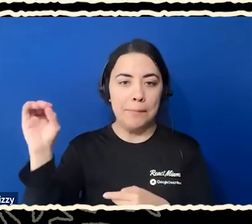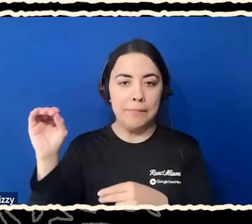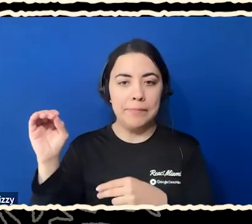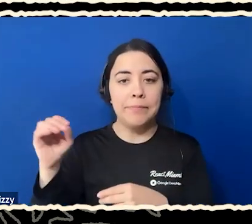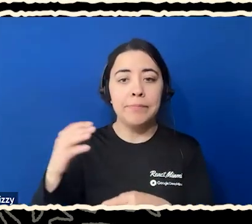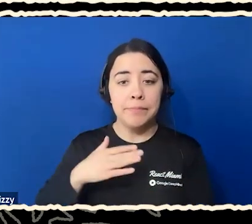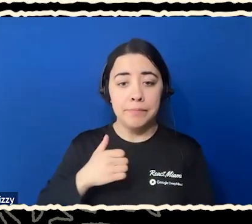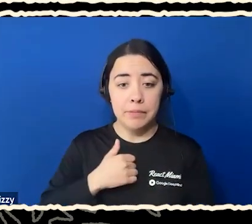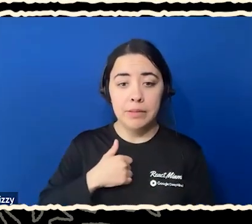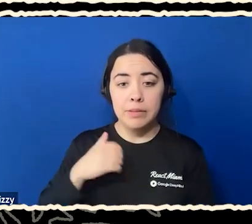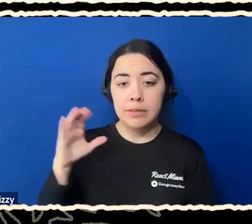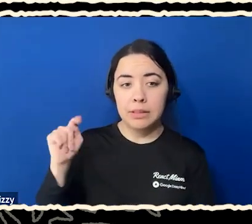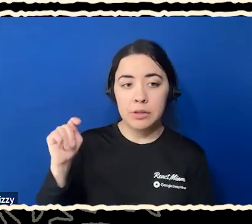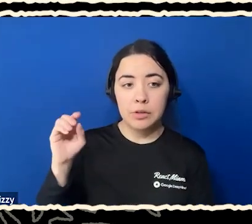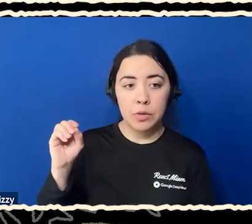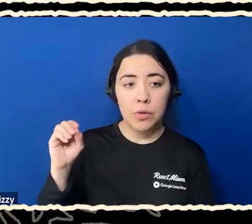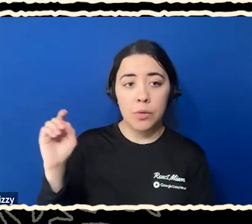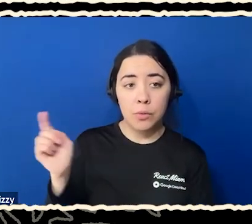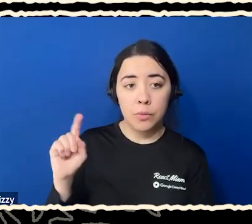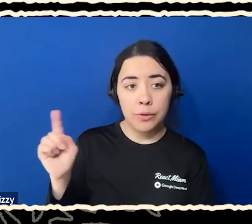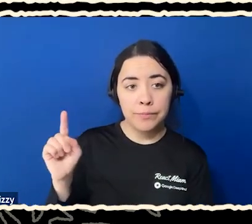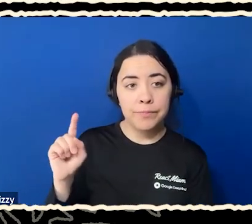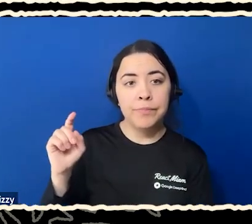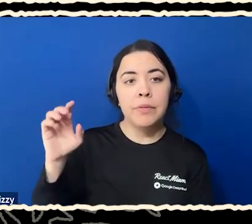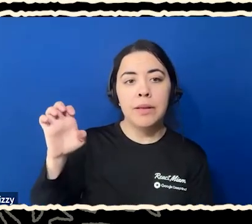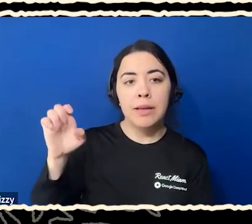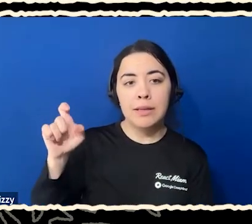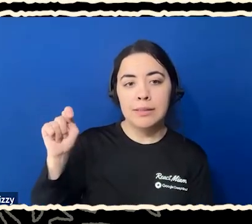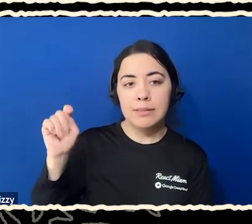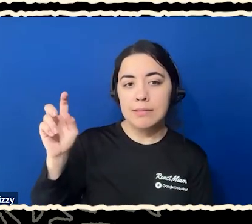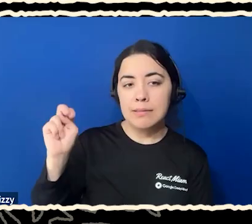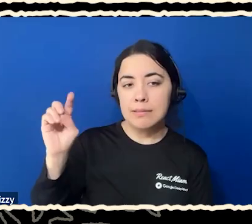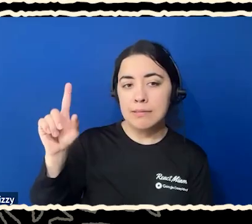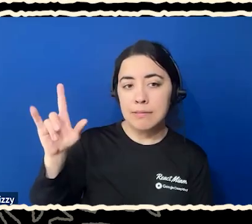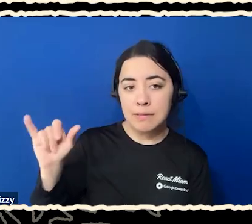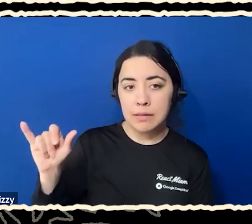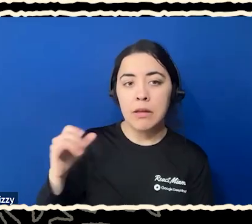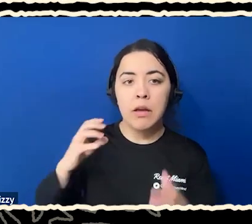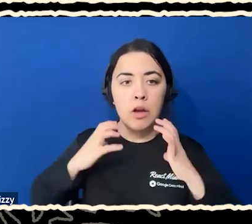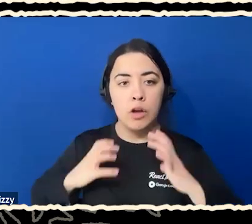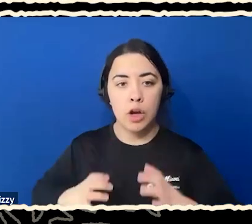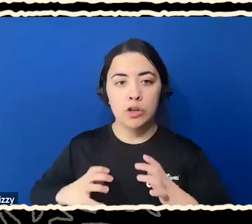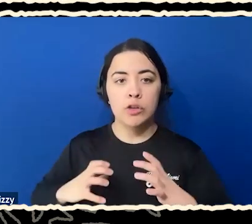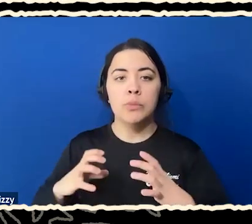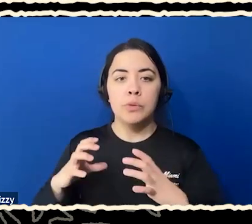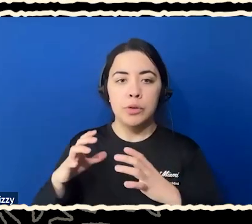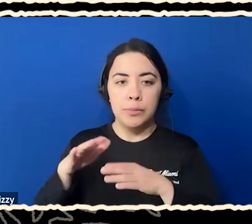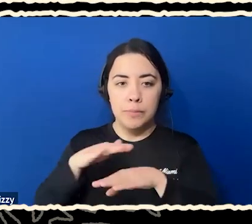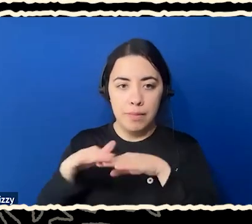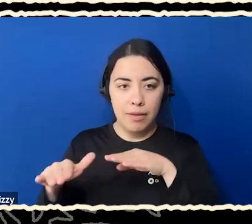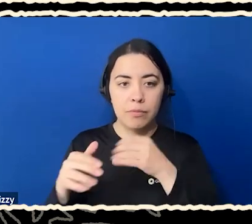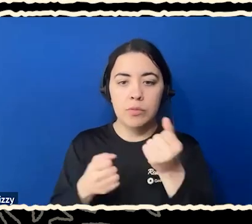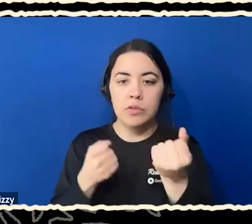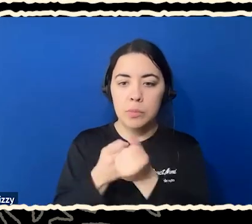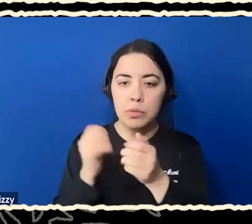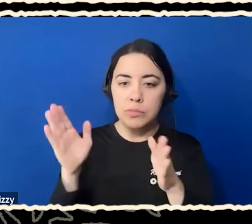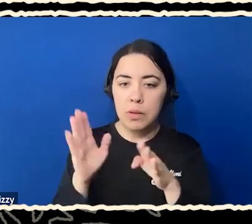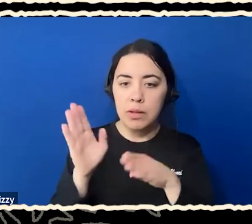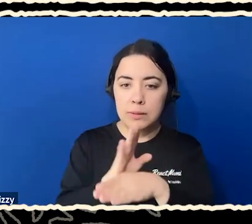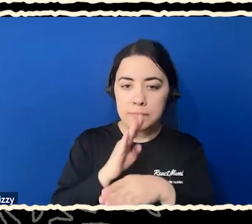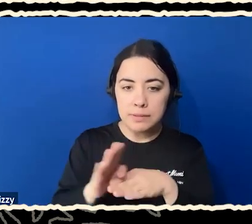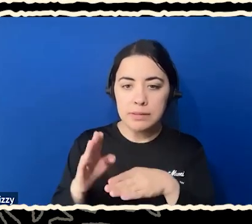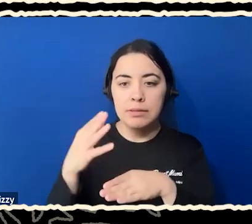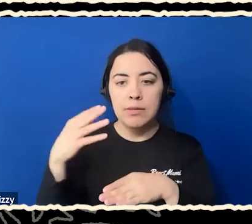at Extendly. We're a customer platform that supports marketing agencies and their small business customers.